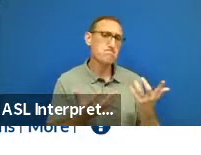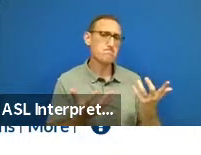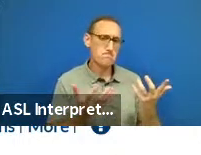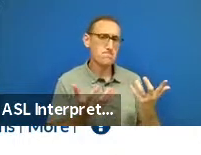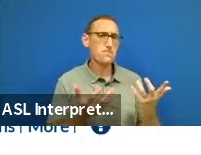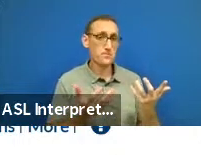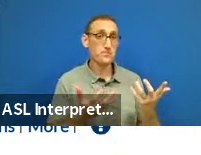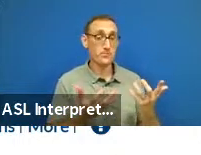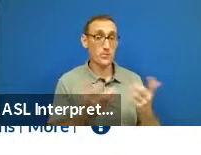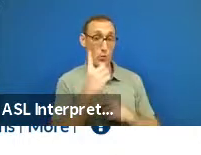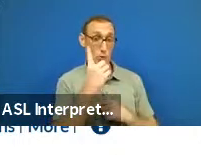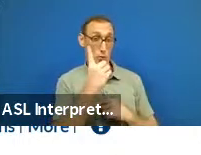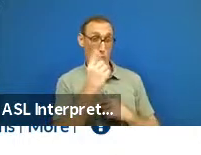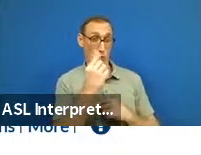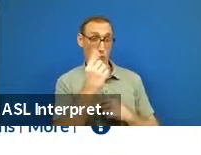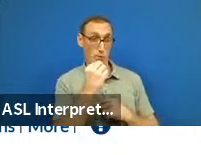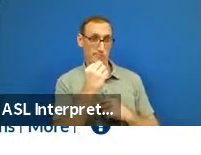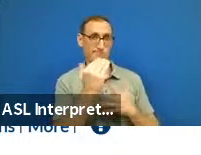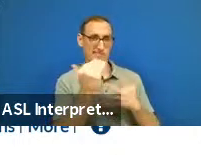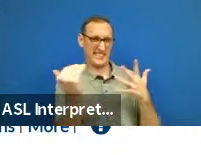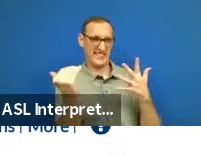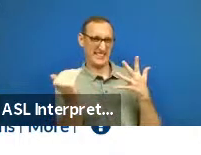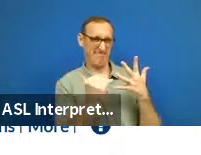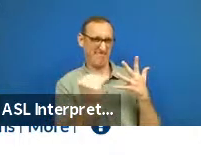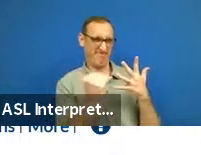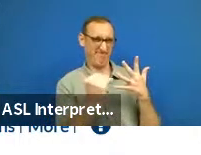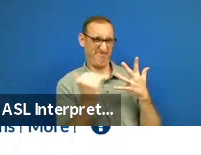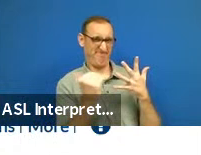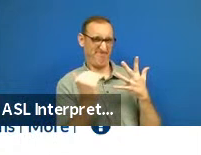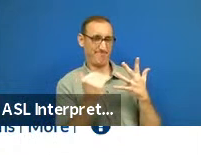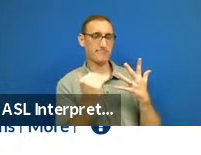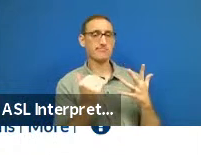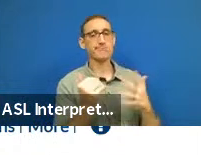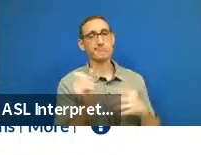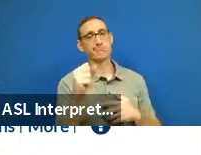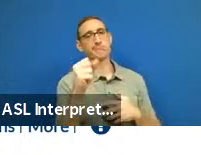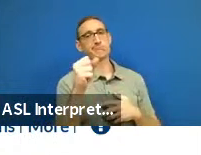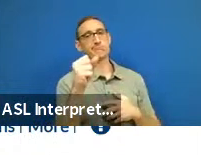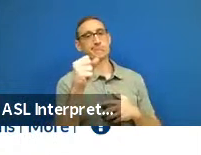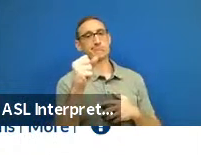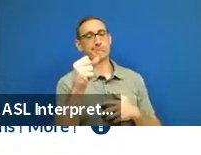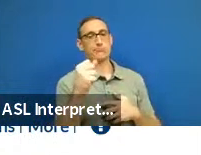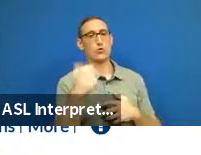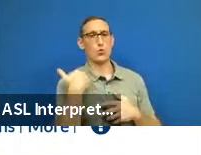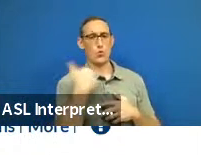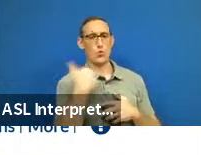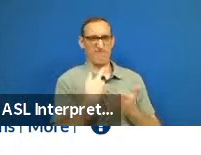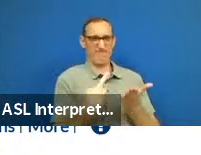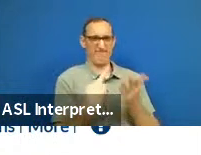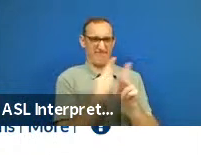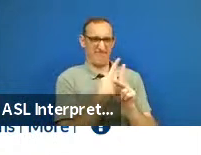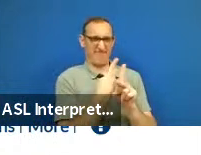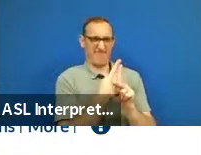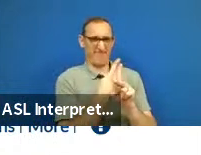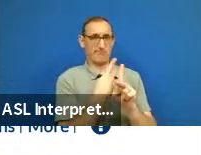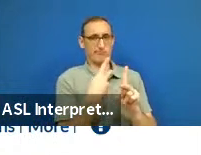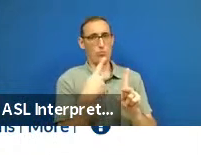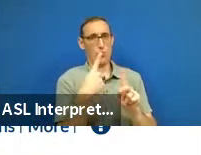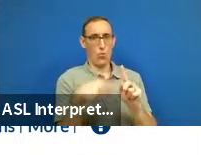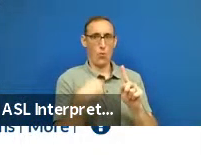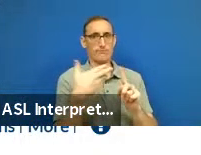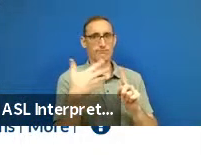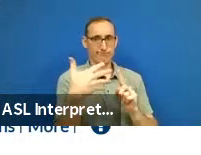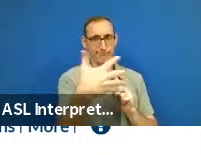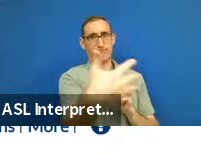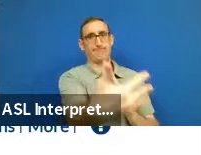There's one more step really here, and we can work on this as we go, and we're leading up towards